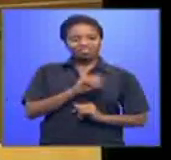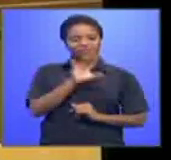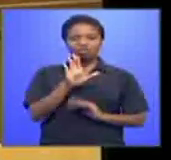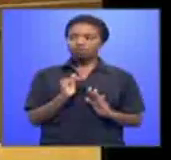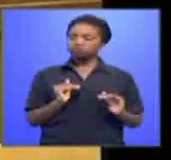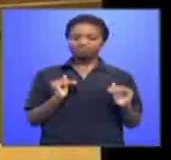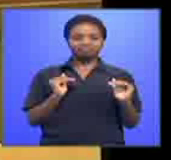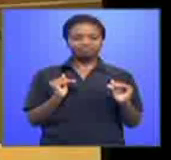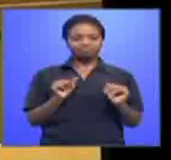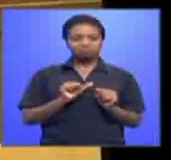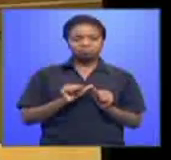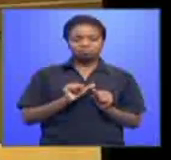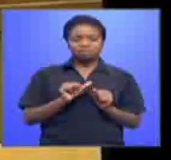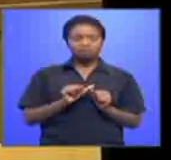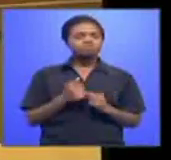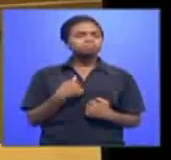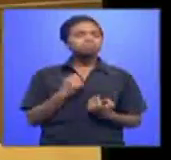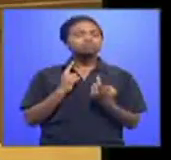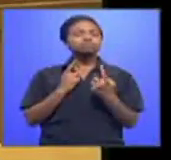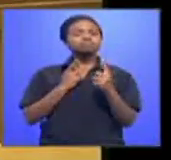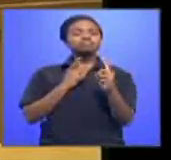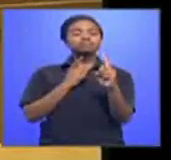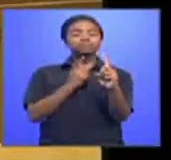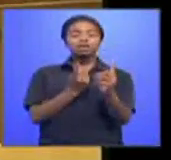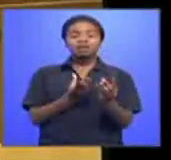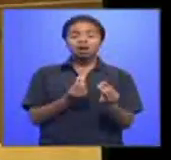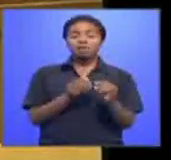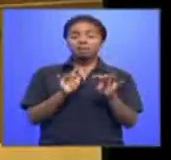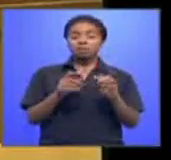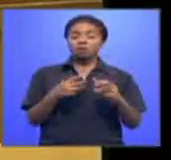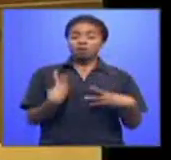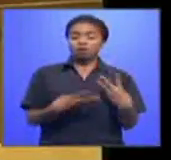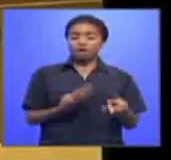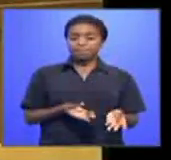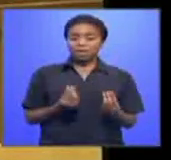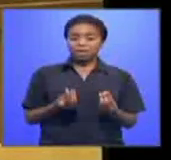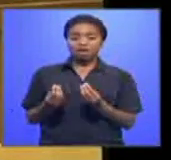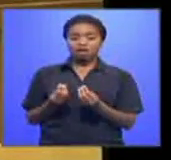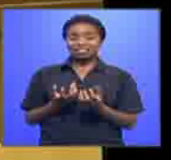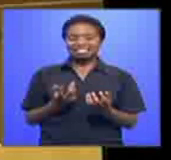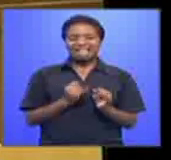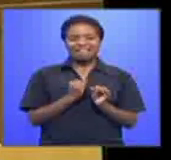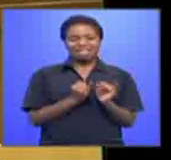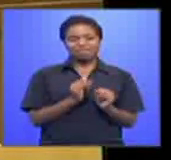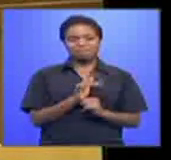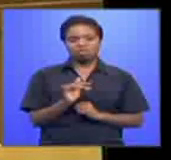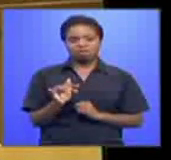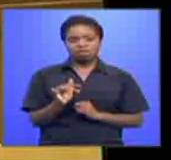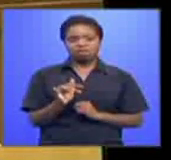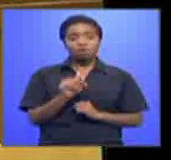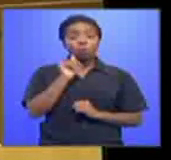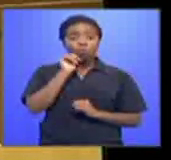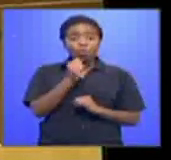The target for job creation is set at 11 million by 2030,